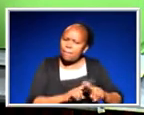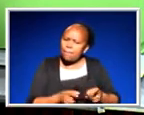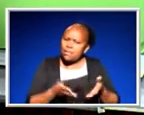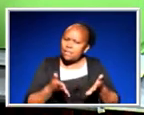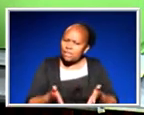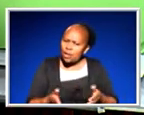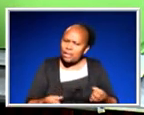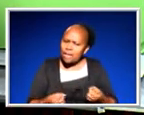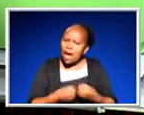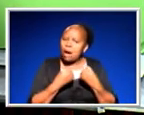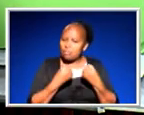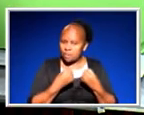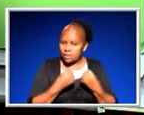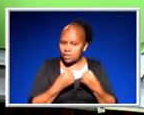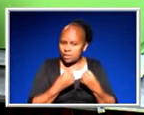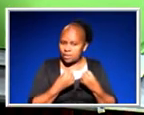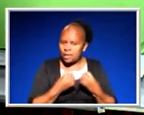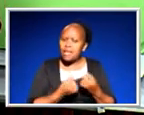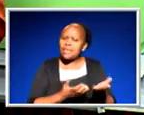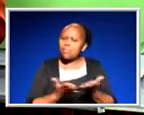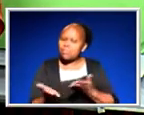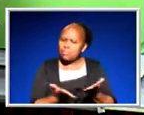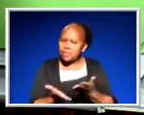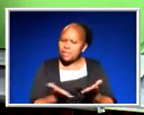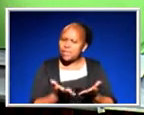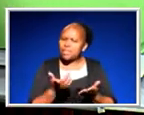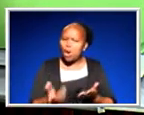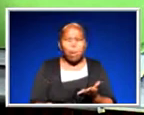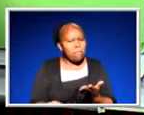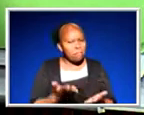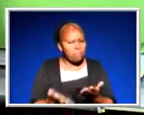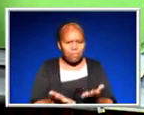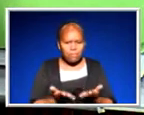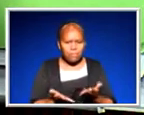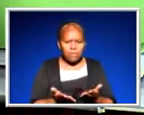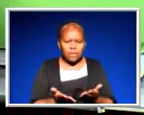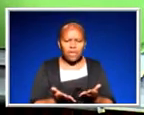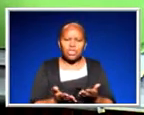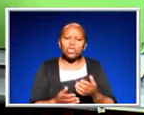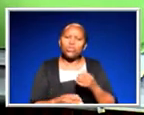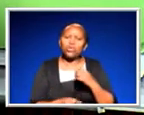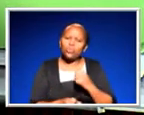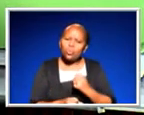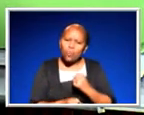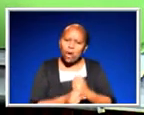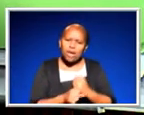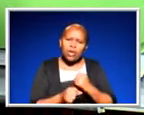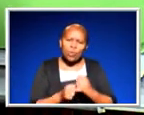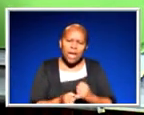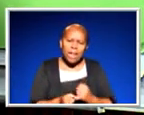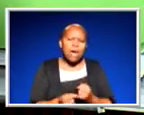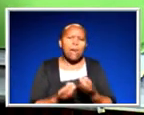comes at a time when the business maybe is operating at a